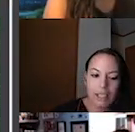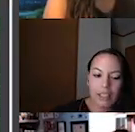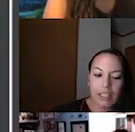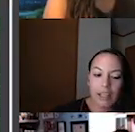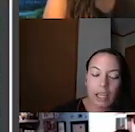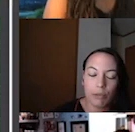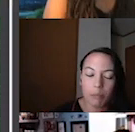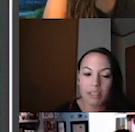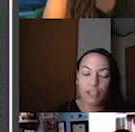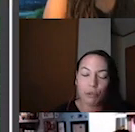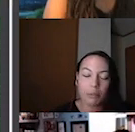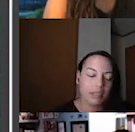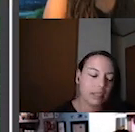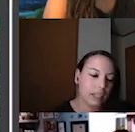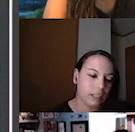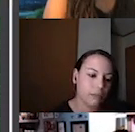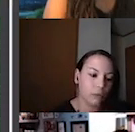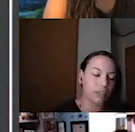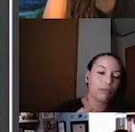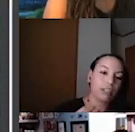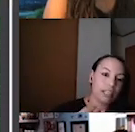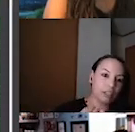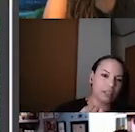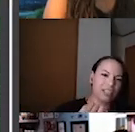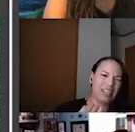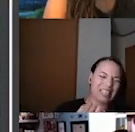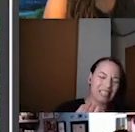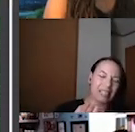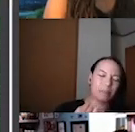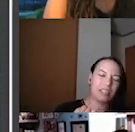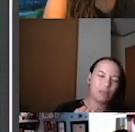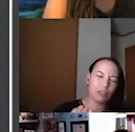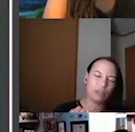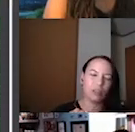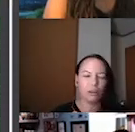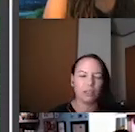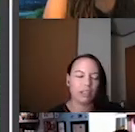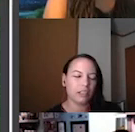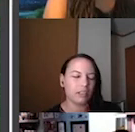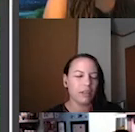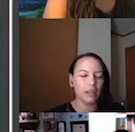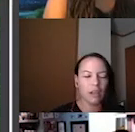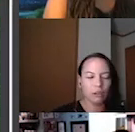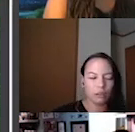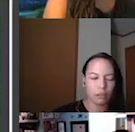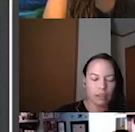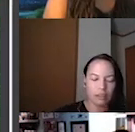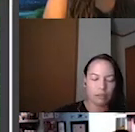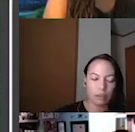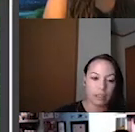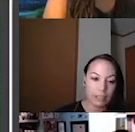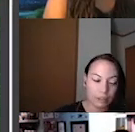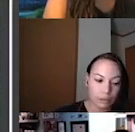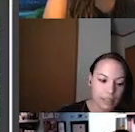the understanding of lack of visual representation for sovereign nations within the United States, specific to the Lakota nations of the North Dakota and